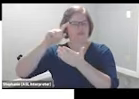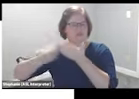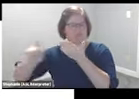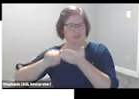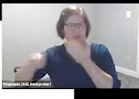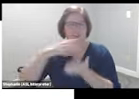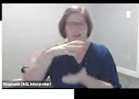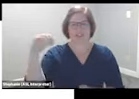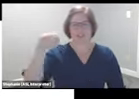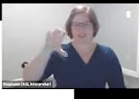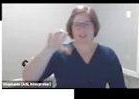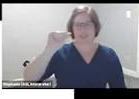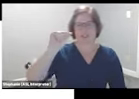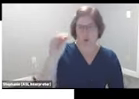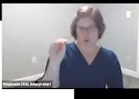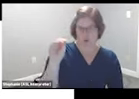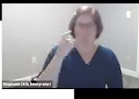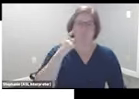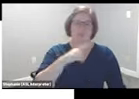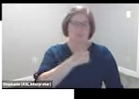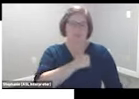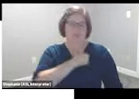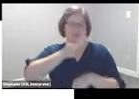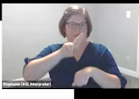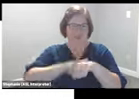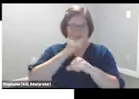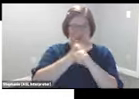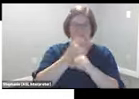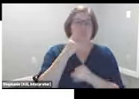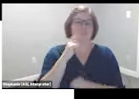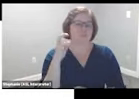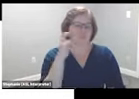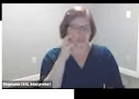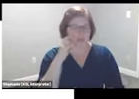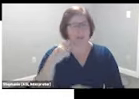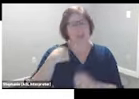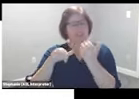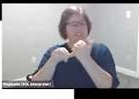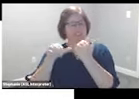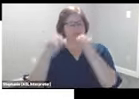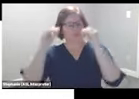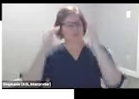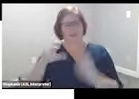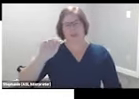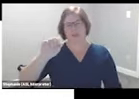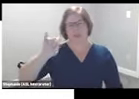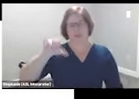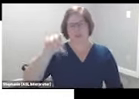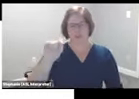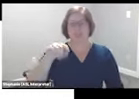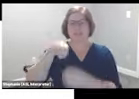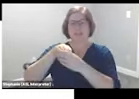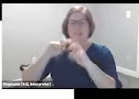Assistant Professor Adjunct in the Department of Ophthalmology at Queen's University, and the Principal Investigator of the project Creating a Culture